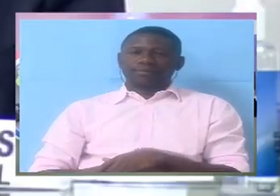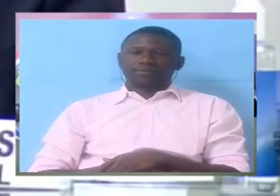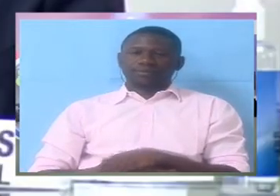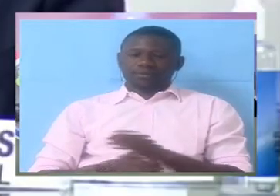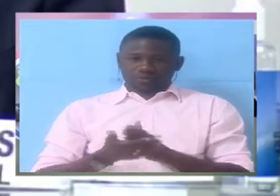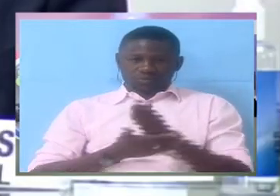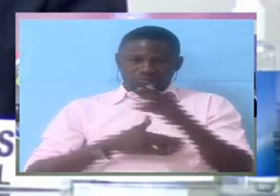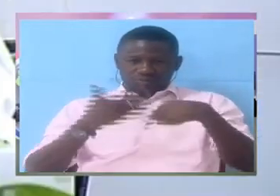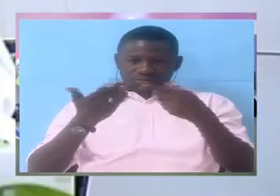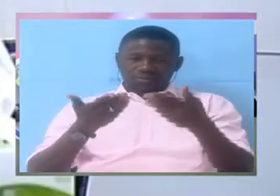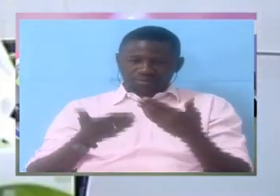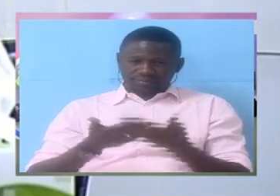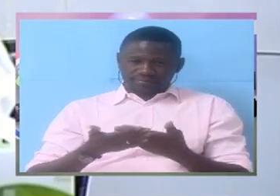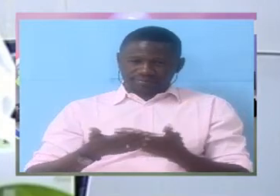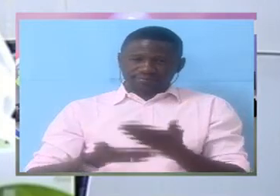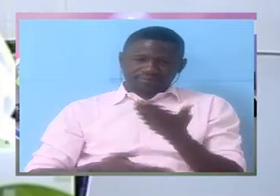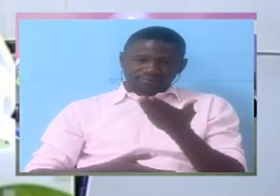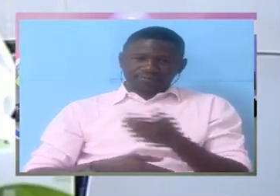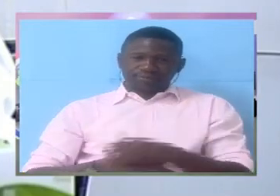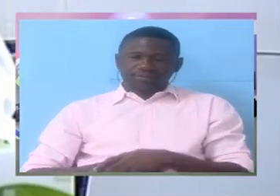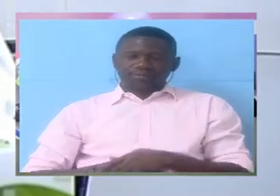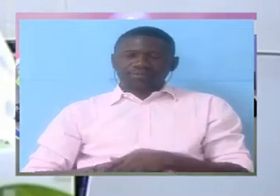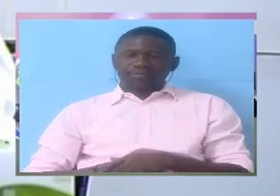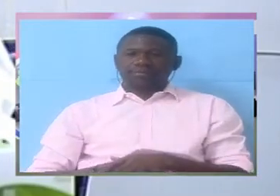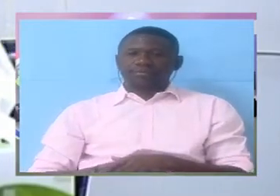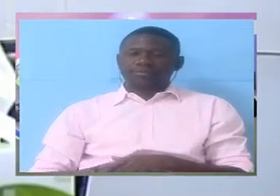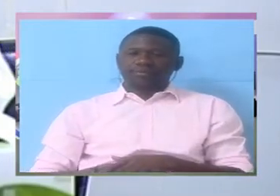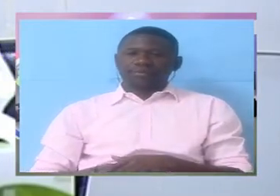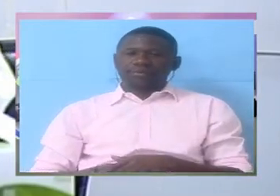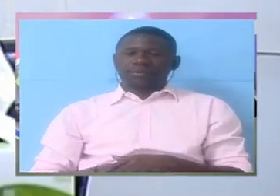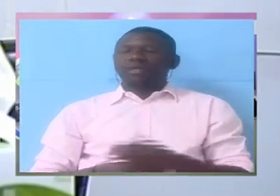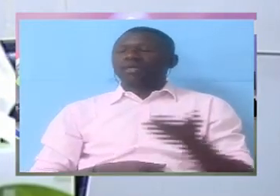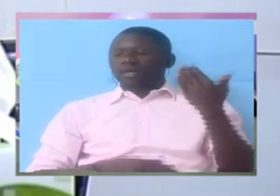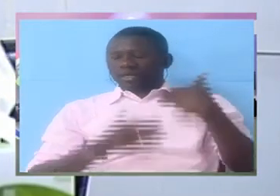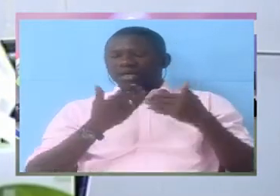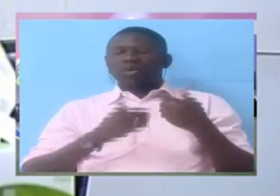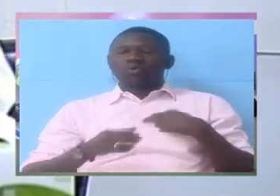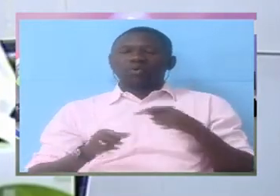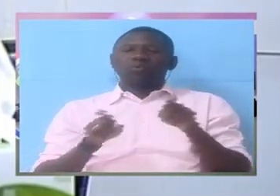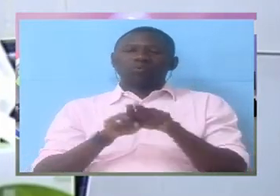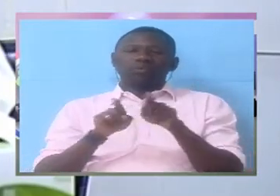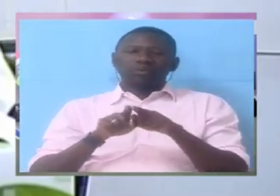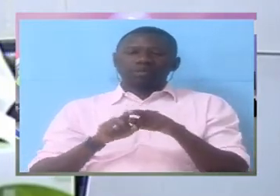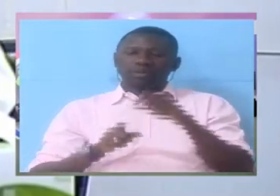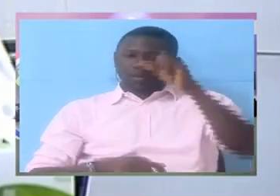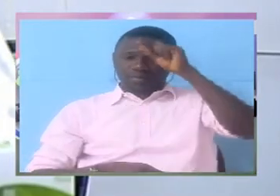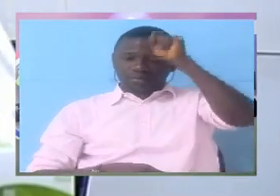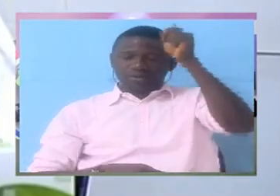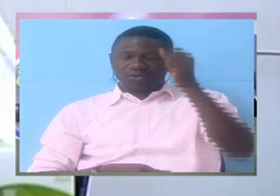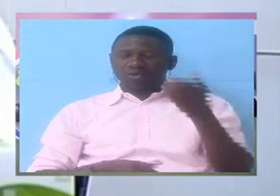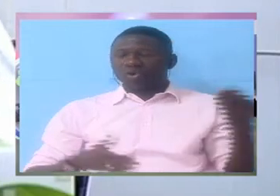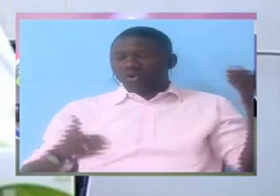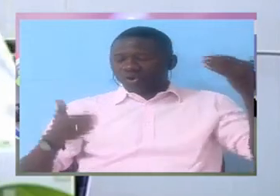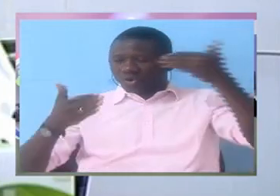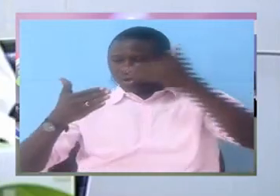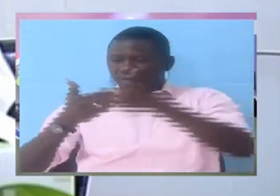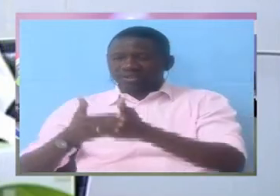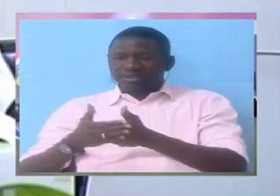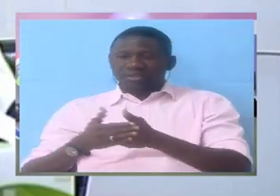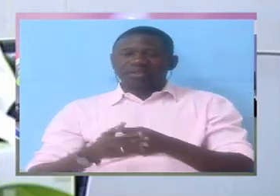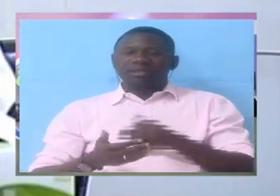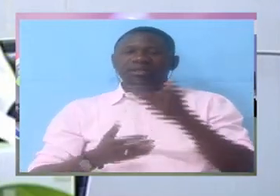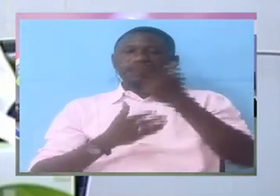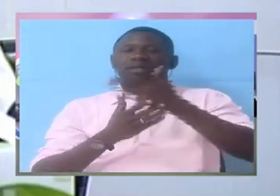Proceed, please. And then? Yeah. I was with the president until 1994. Mbe president le bala